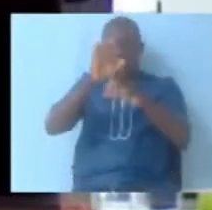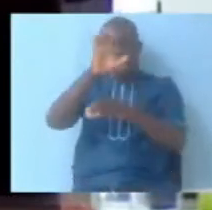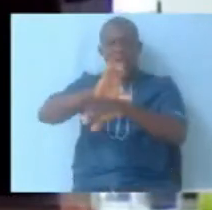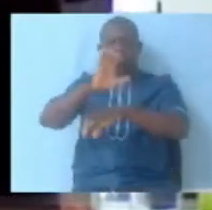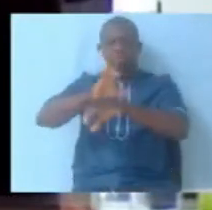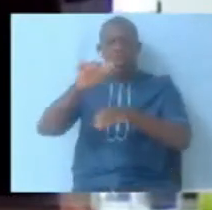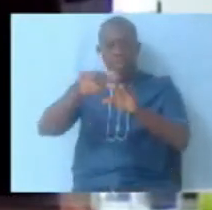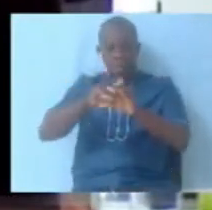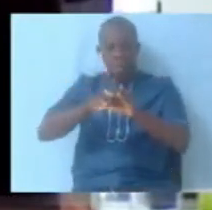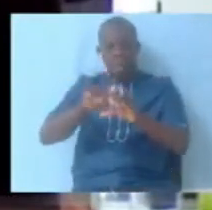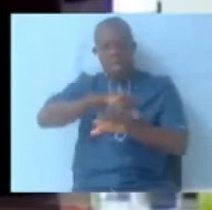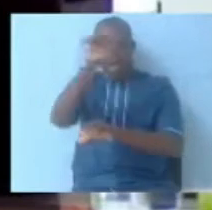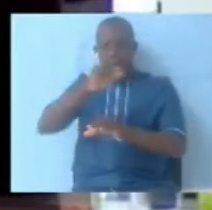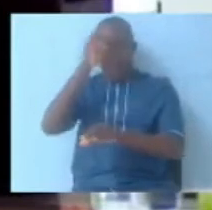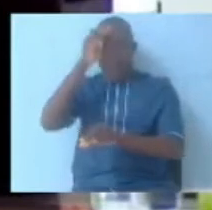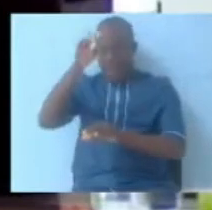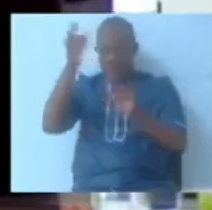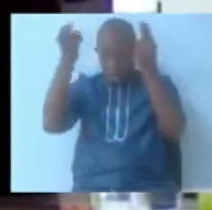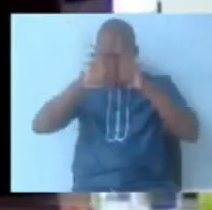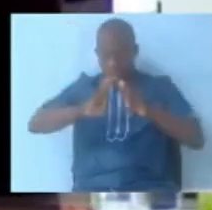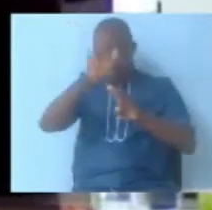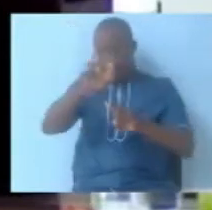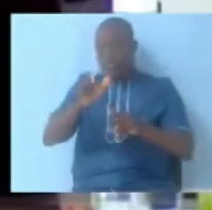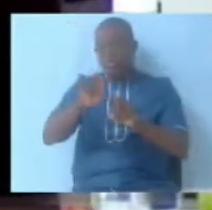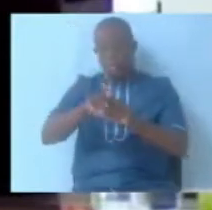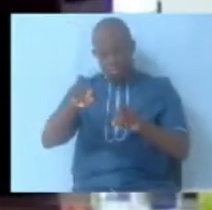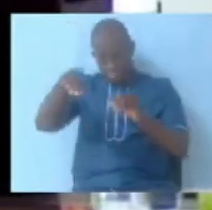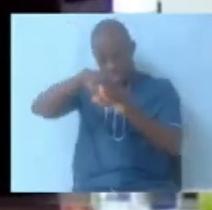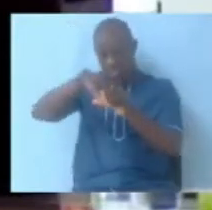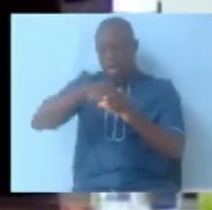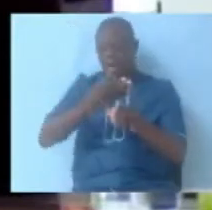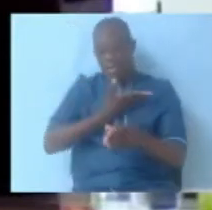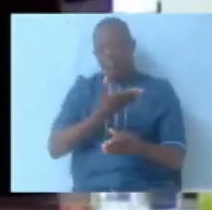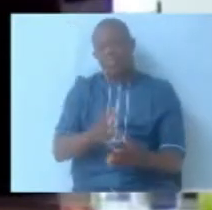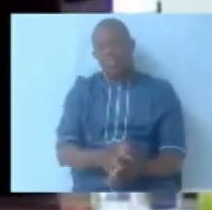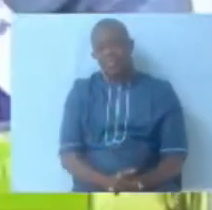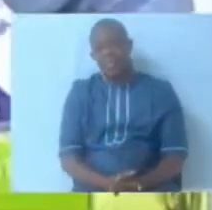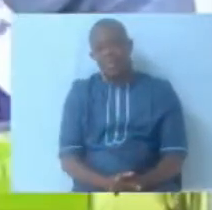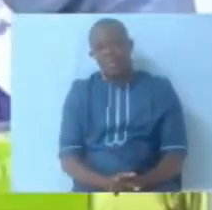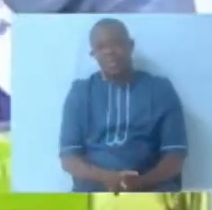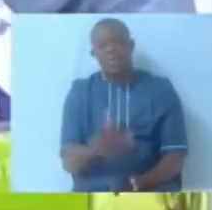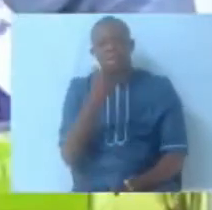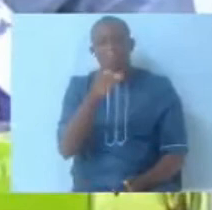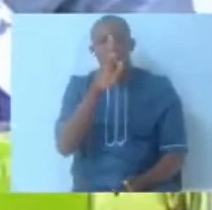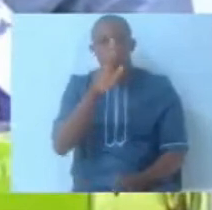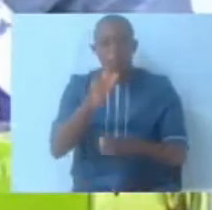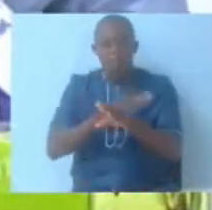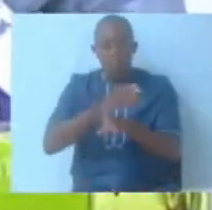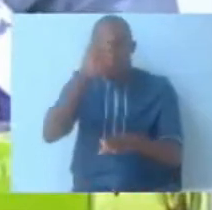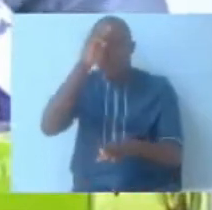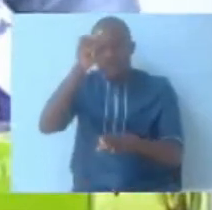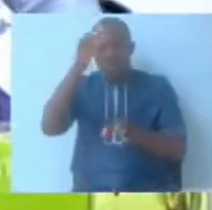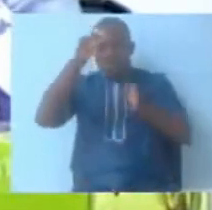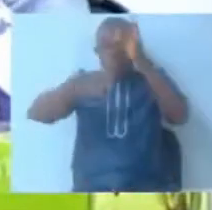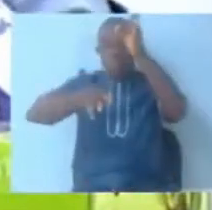Ngamira sojaro la council bunda nyin nonde kat ngamira otumo attorney general fanandabe o council bunda tole. And who was the attorney general at that time? O jamaano